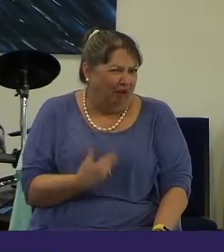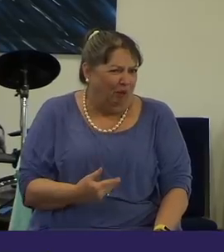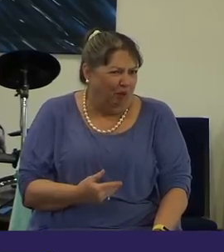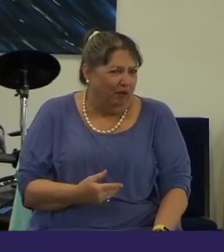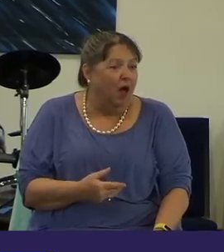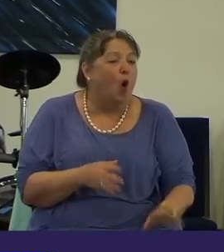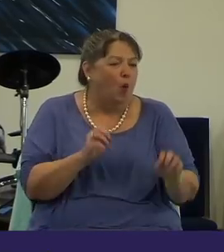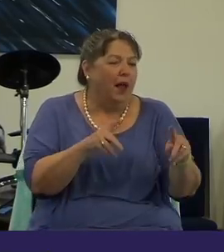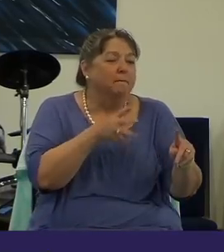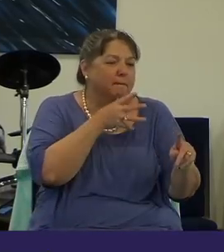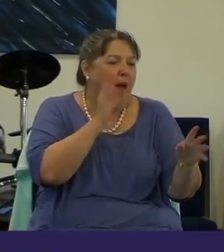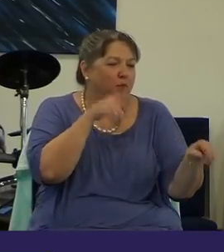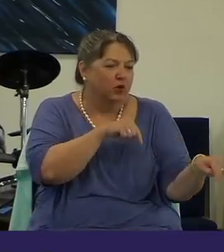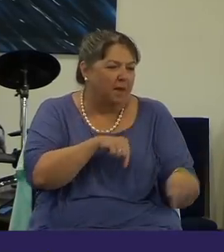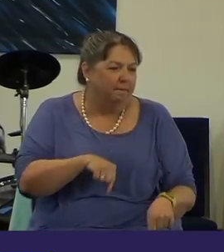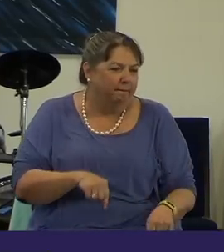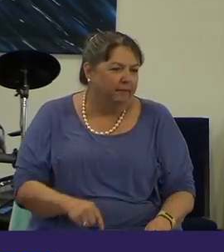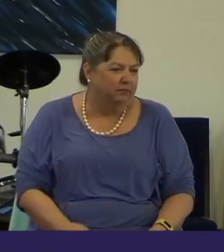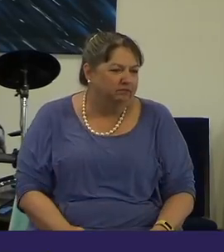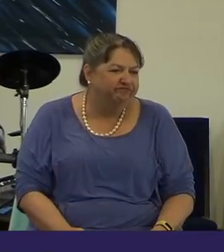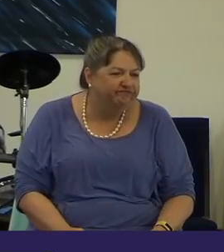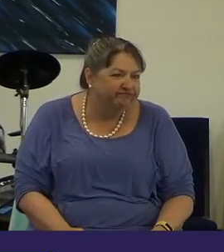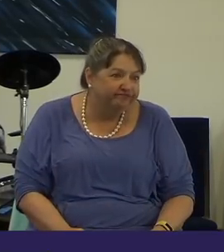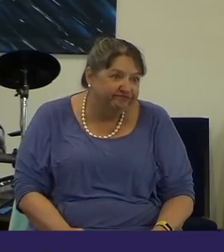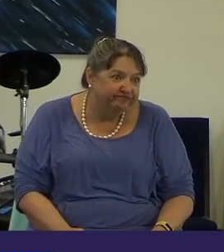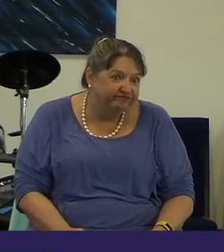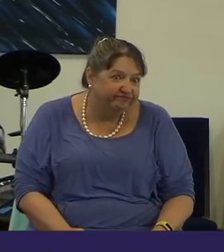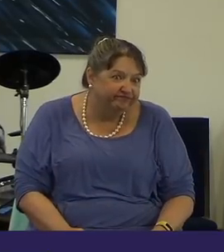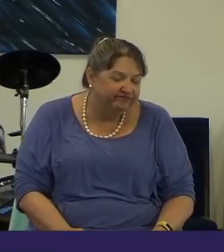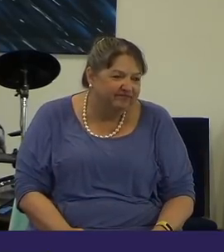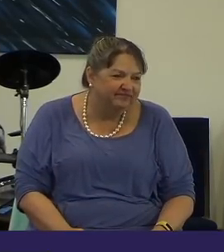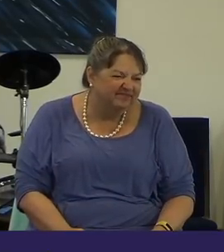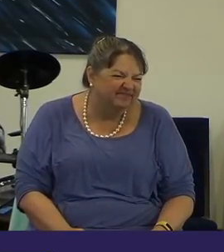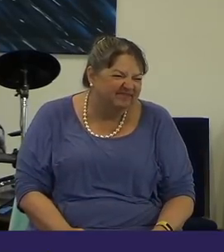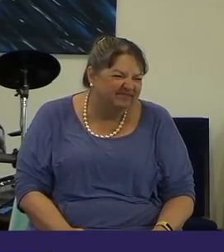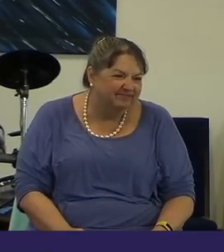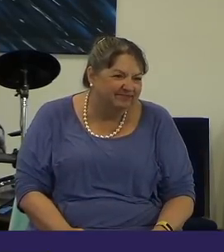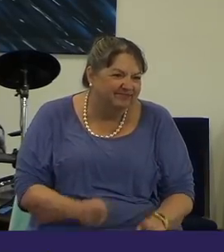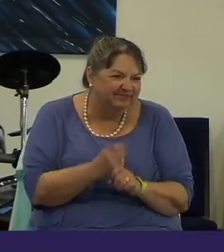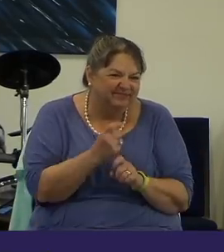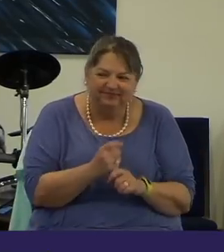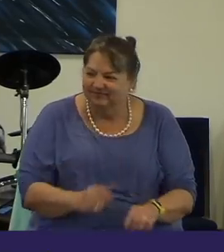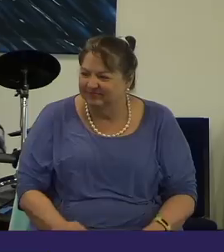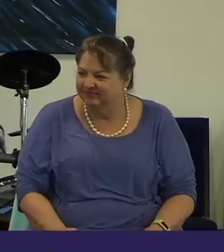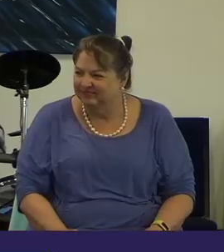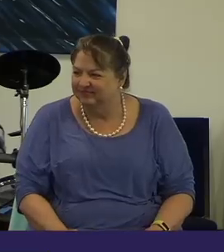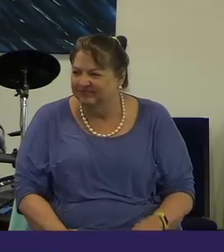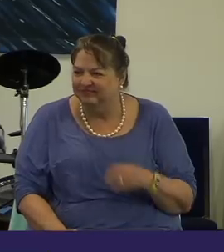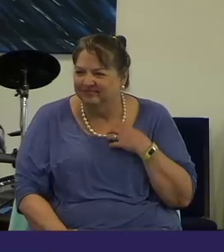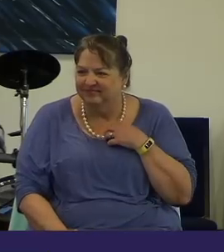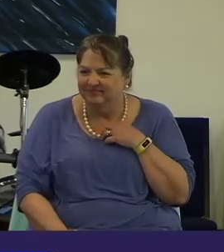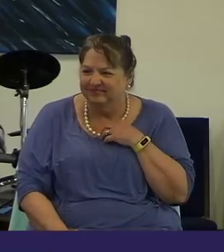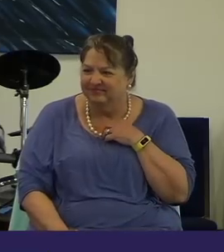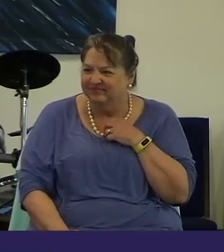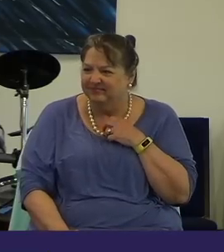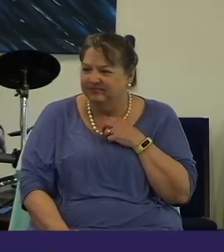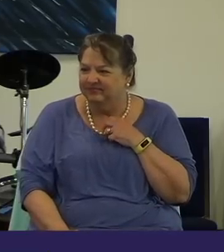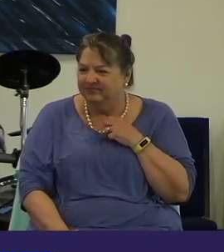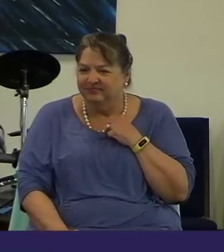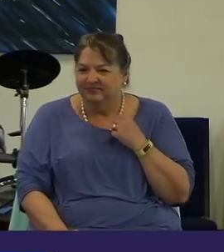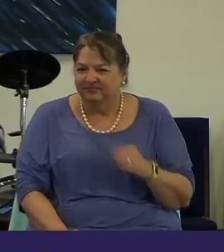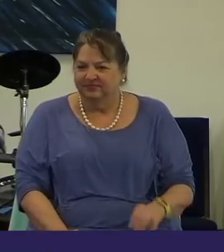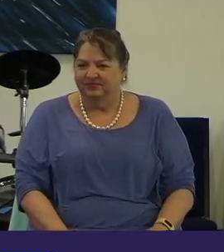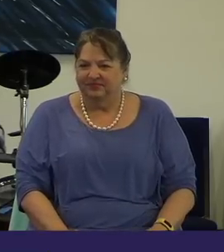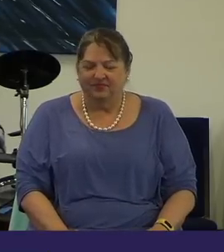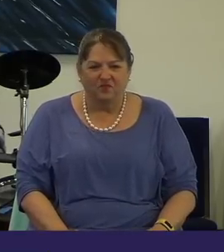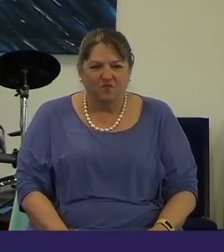He's hiding too. Would you like to come? We're going to peel eggs. They're pretty colored. Please. Pretty please.